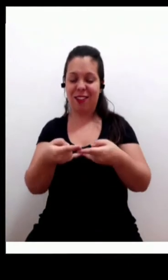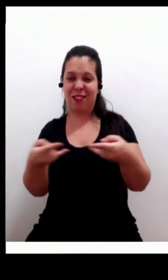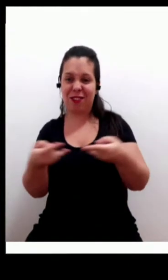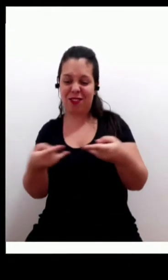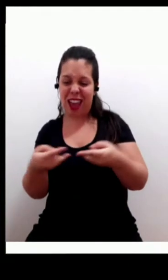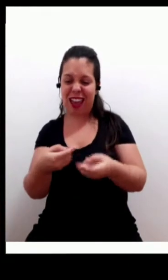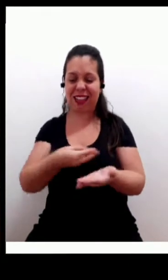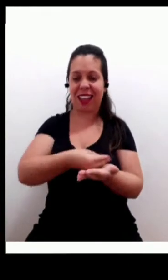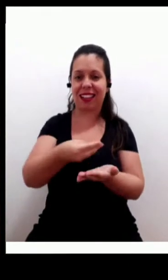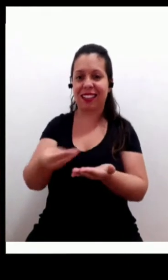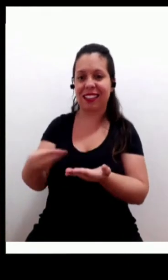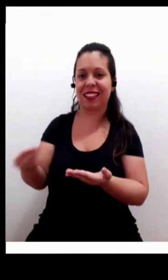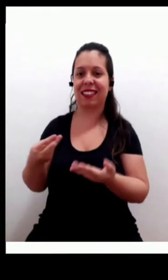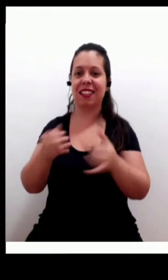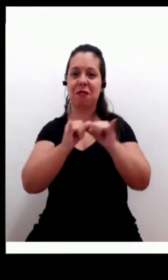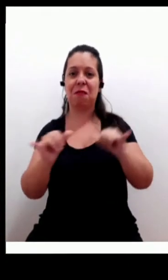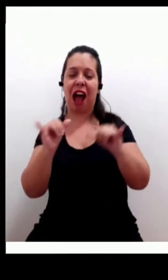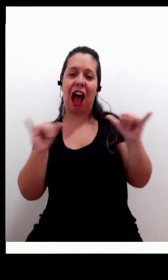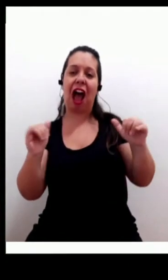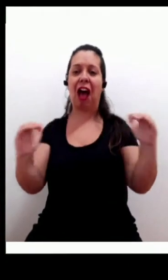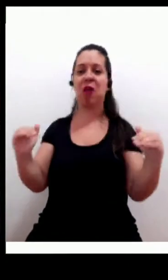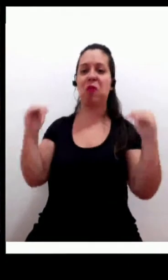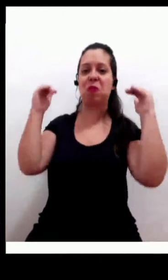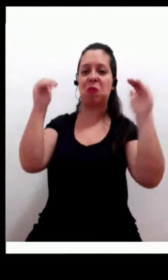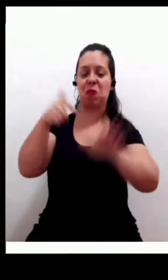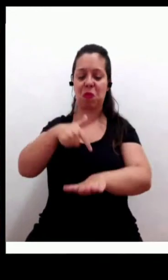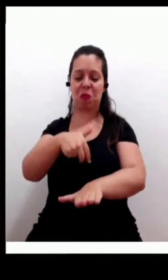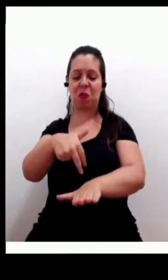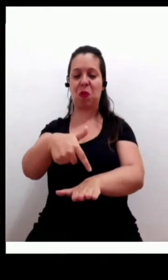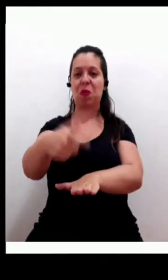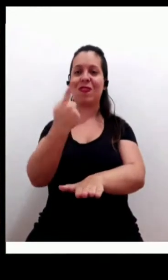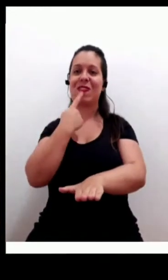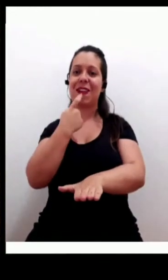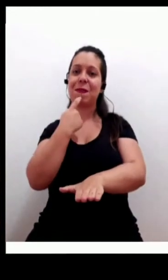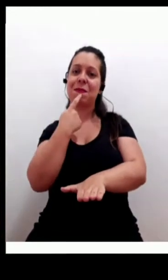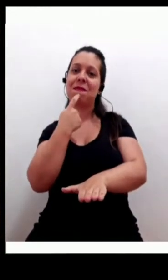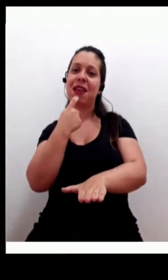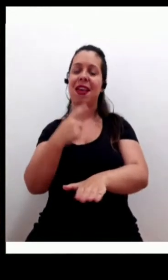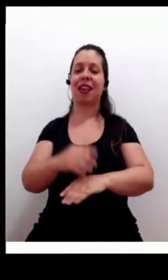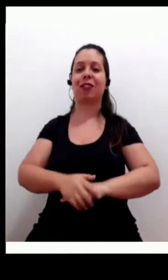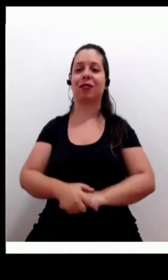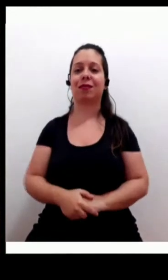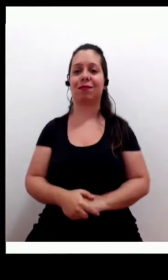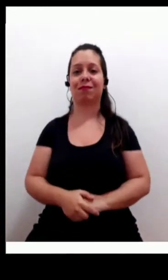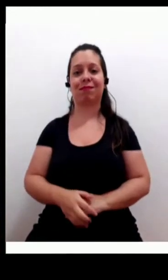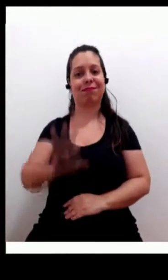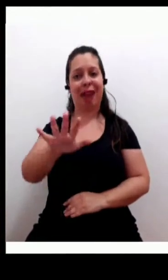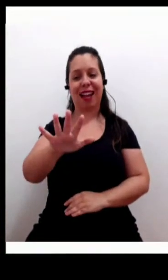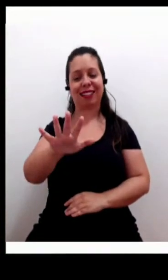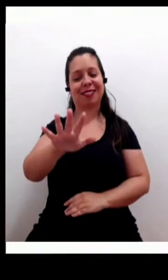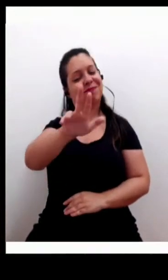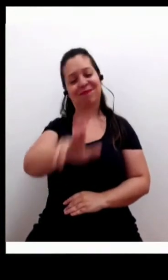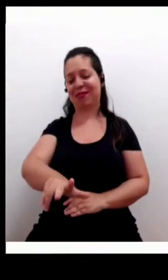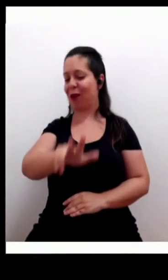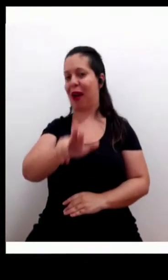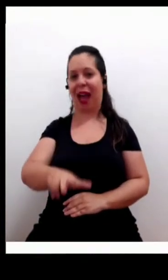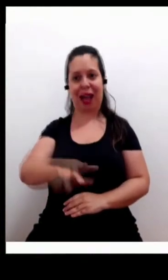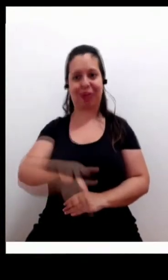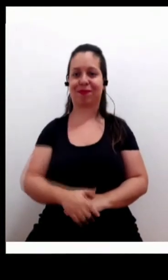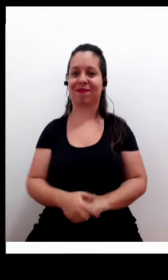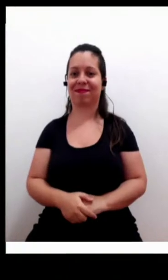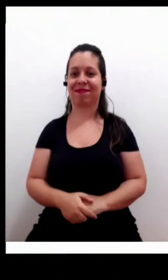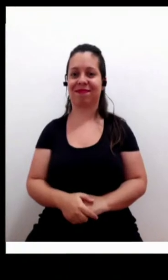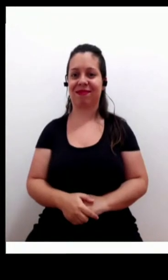marketing, glamour, premieres, red carpets. But it doesn't. Money doesn't drive